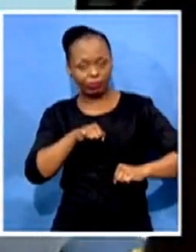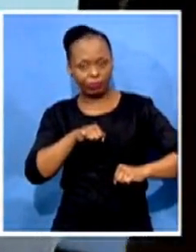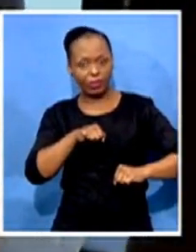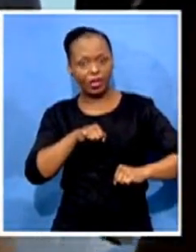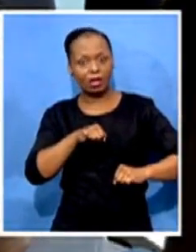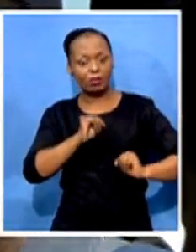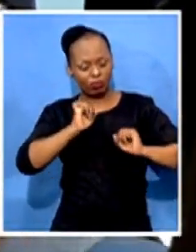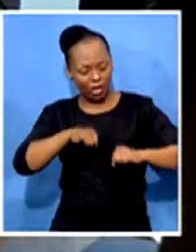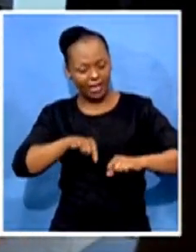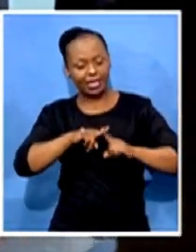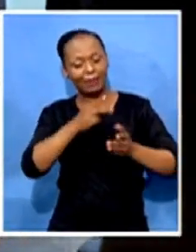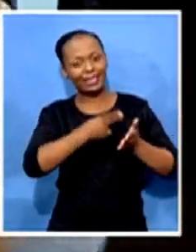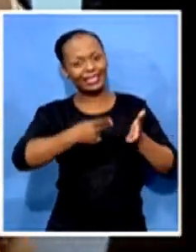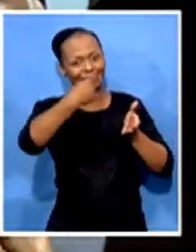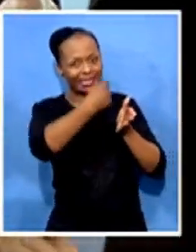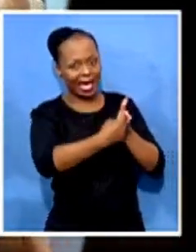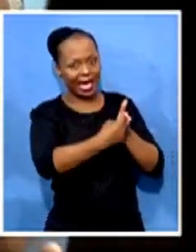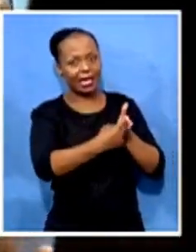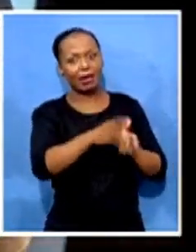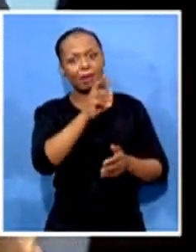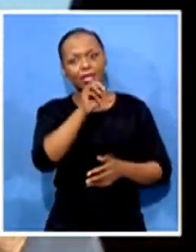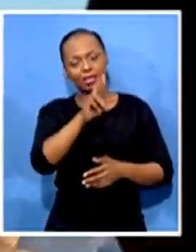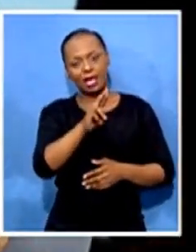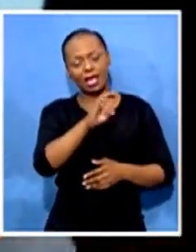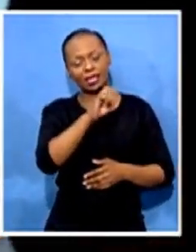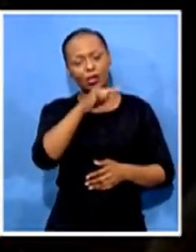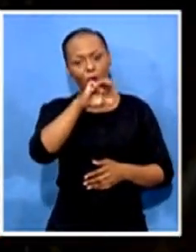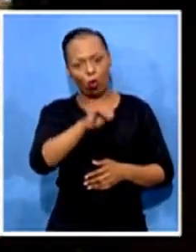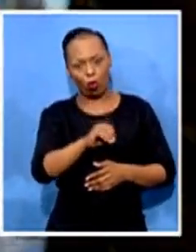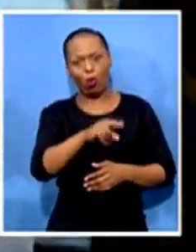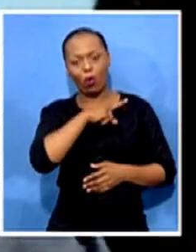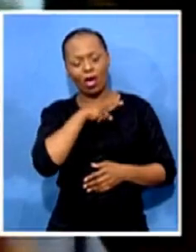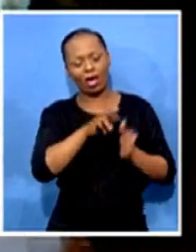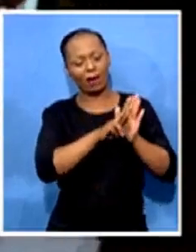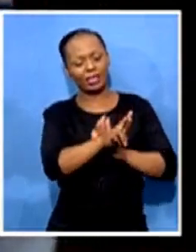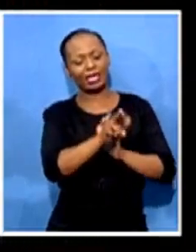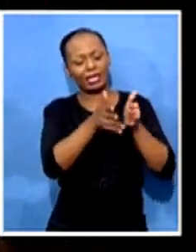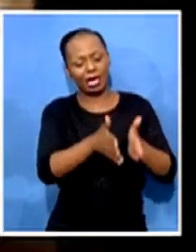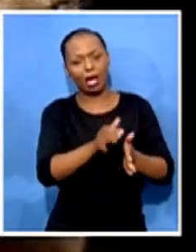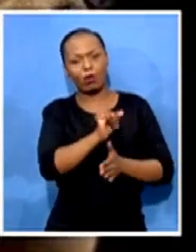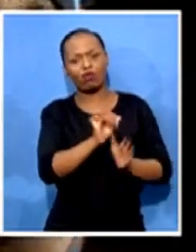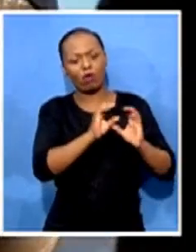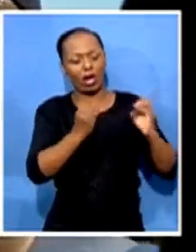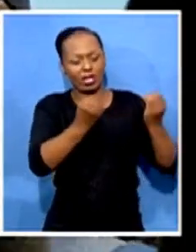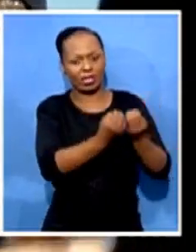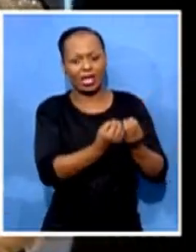the convener of the organization. So you are coming here now, Mr. Dlamini, with conflicting.